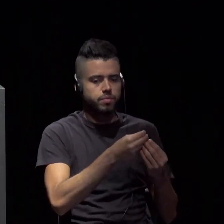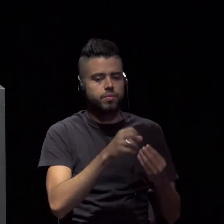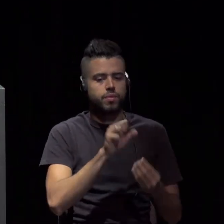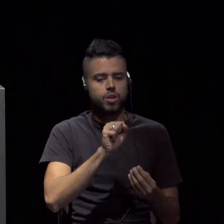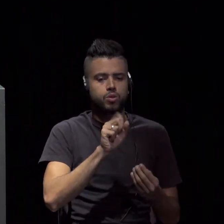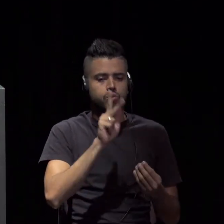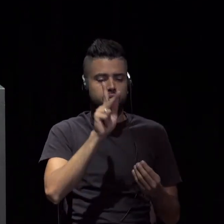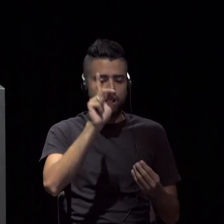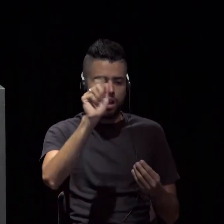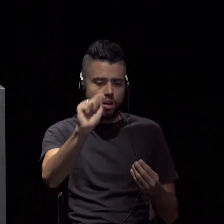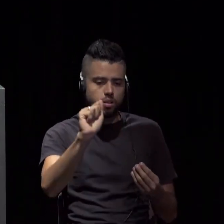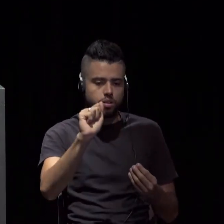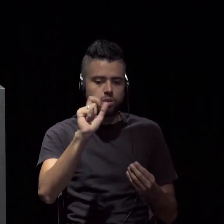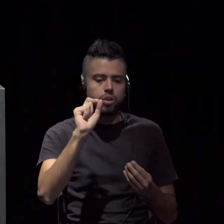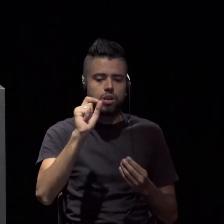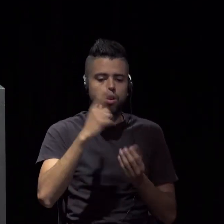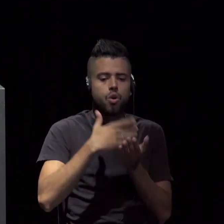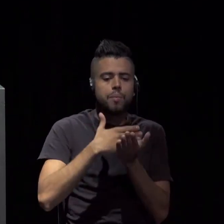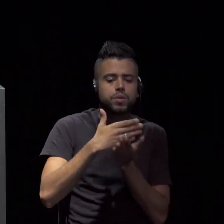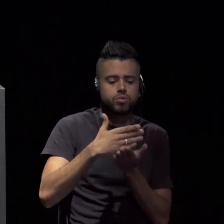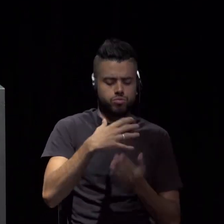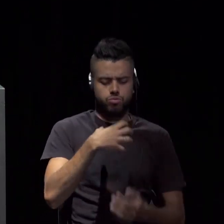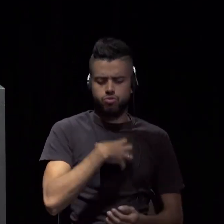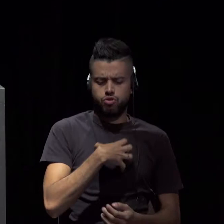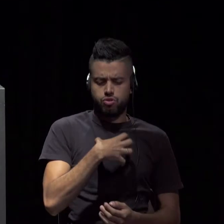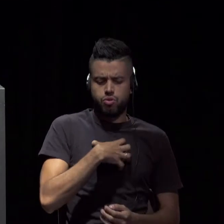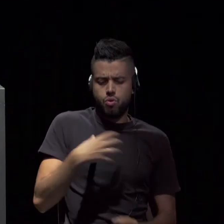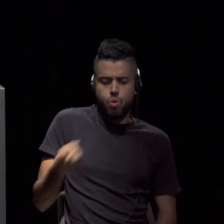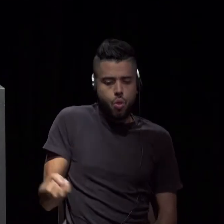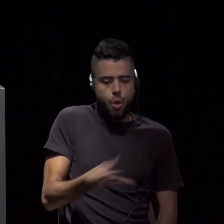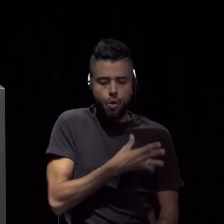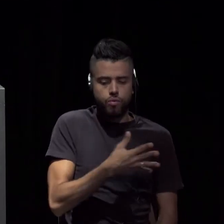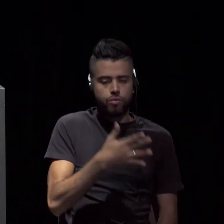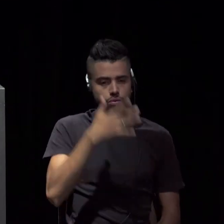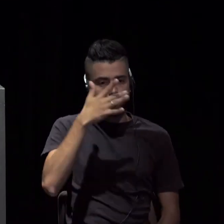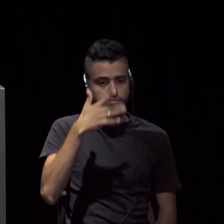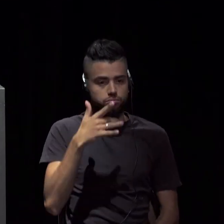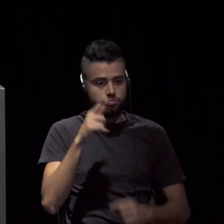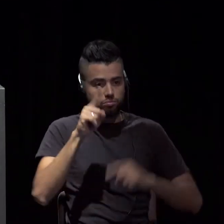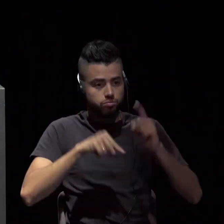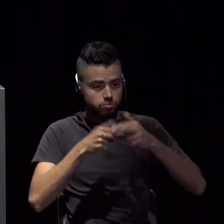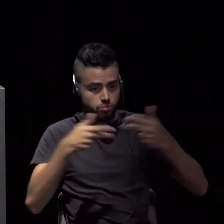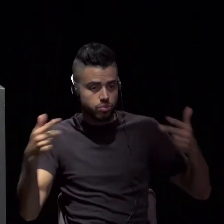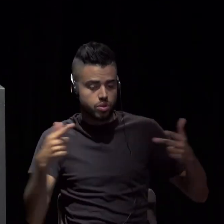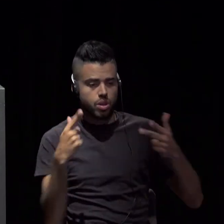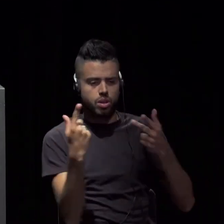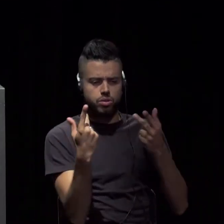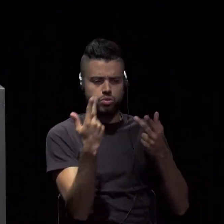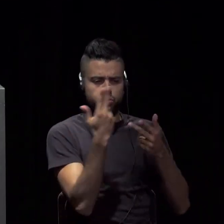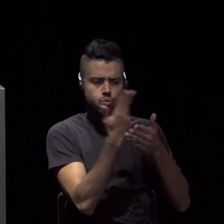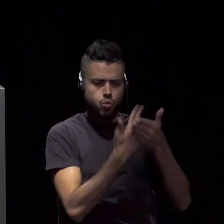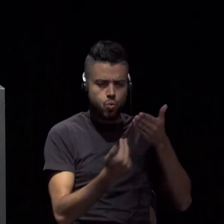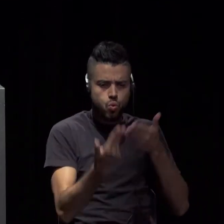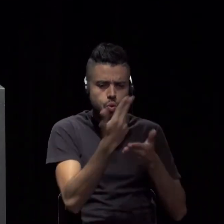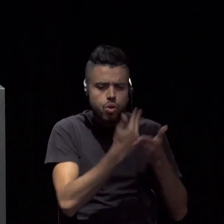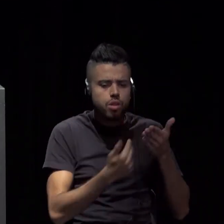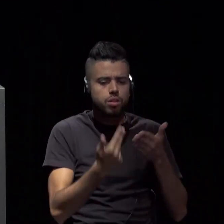new ways of making sculptural objects, first with fired clay and second with